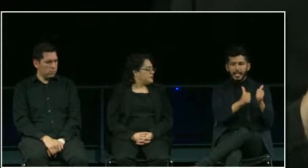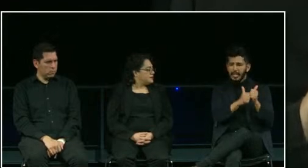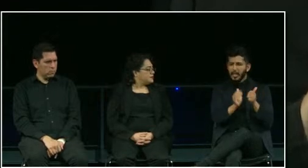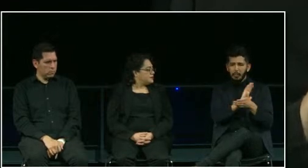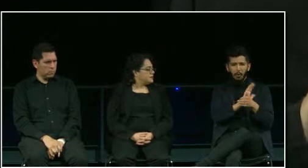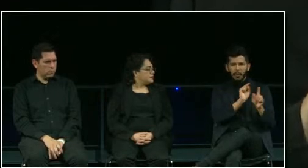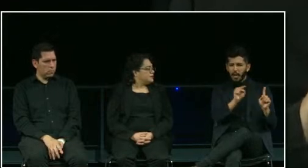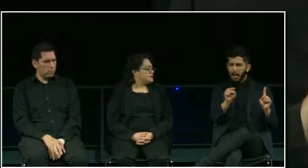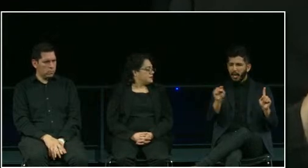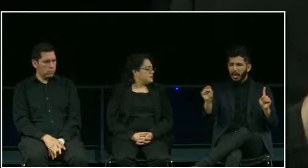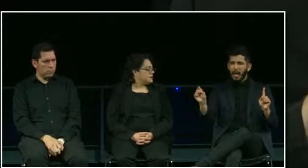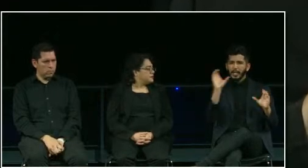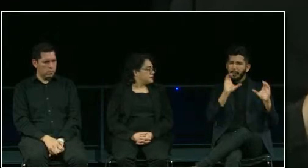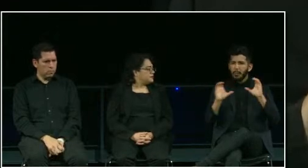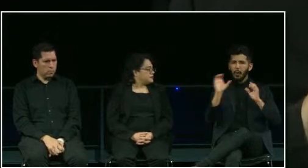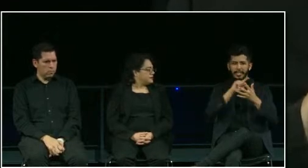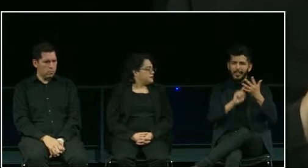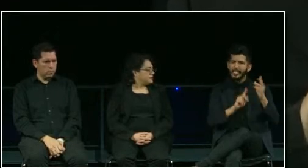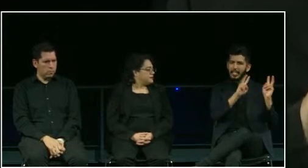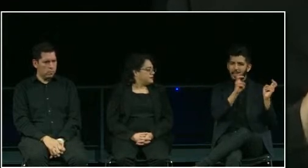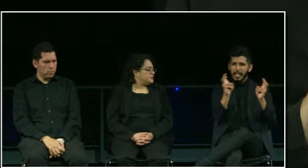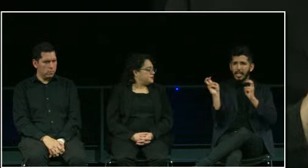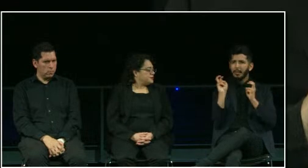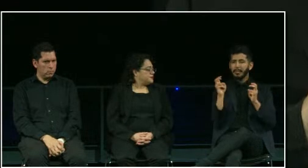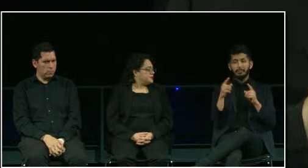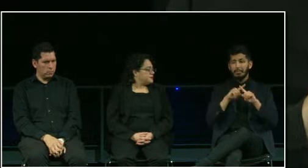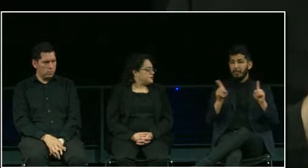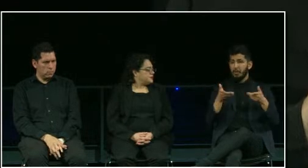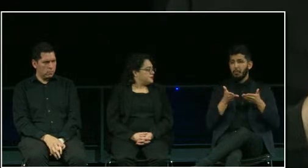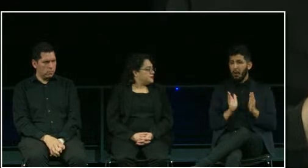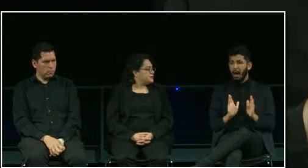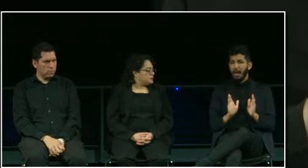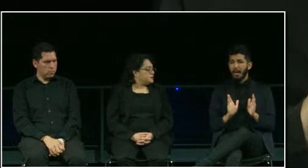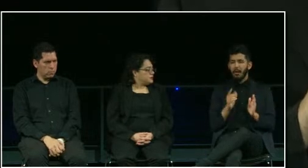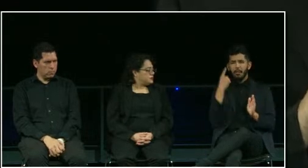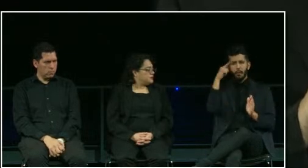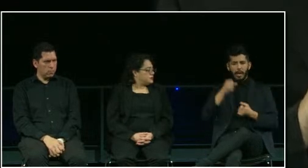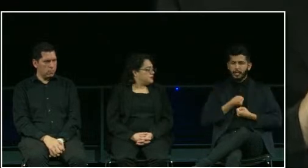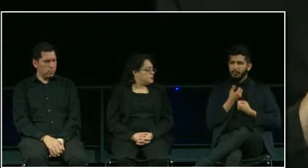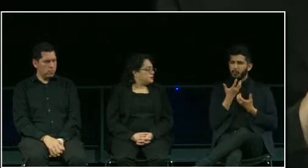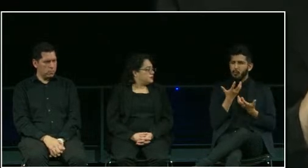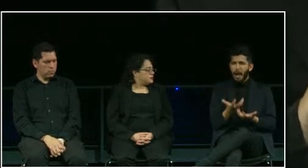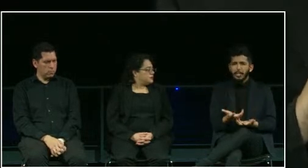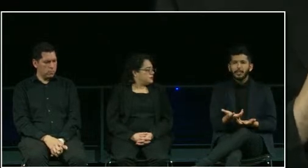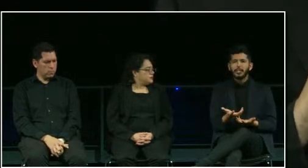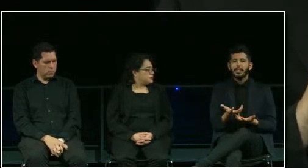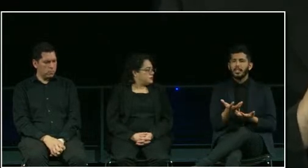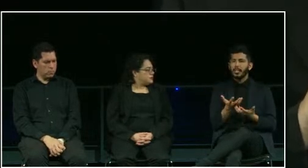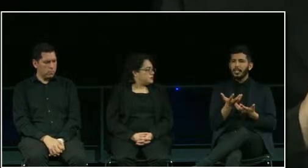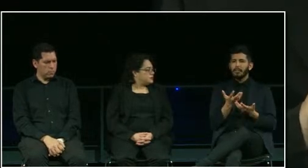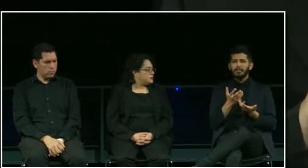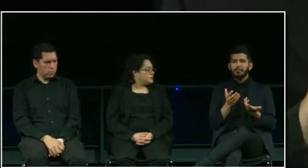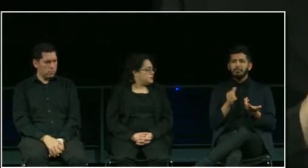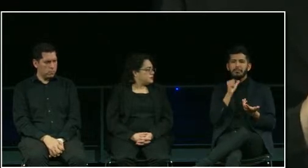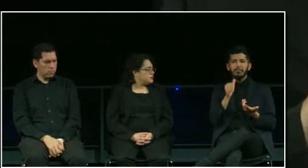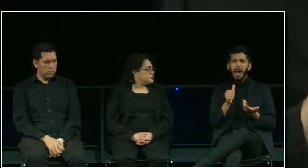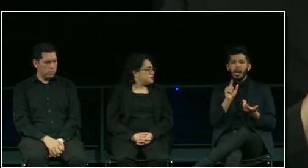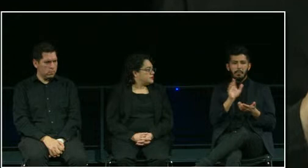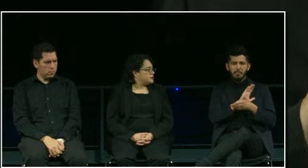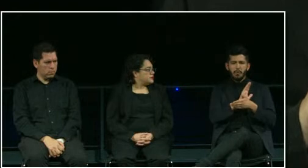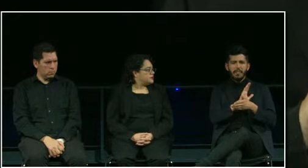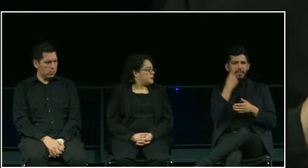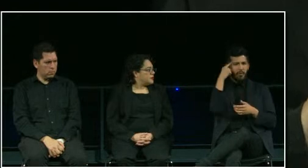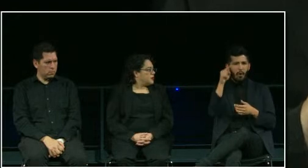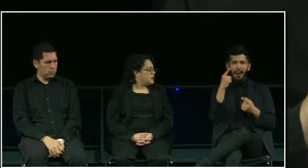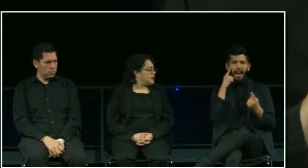this in a different way. Not only technically, but for expression. None of the movies is going for eye candy. They're going for